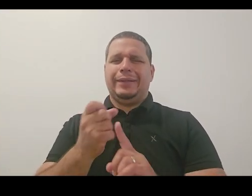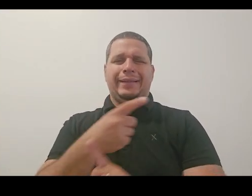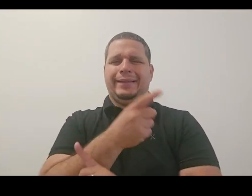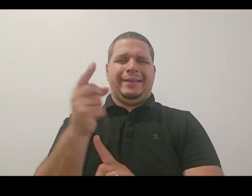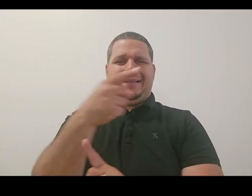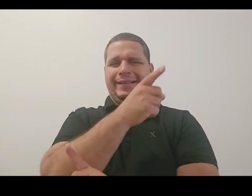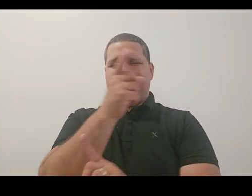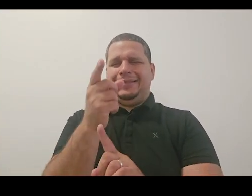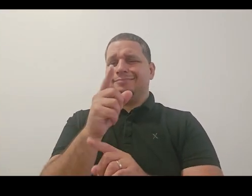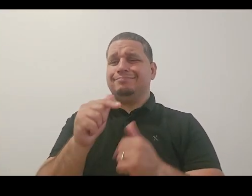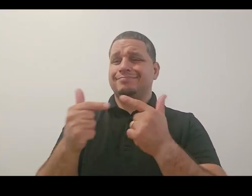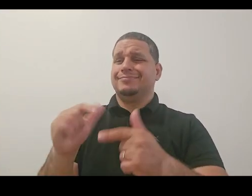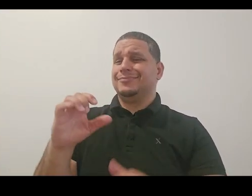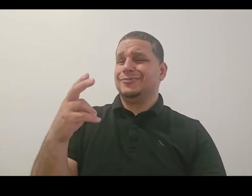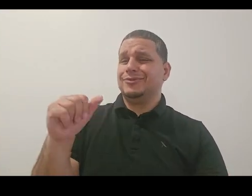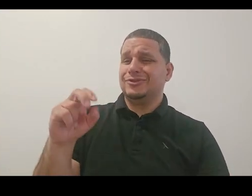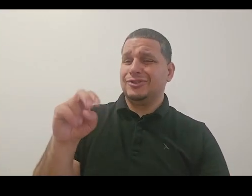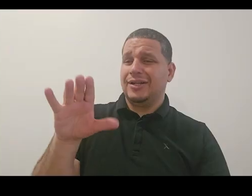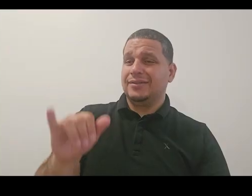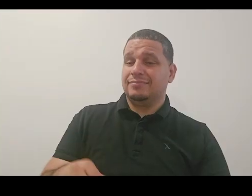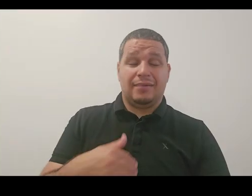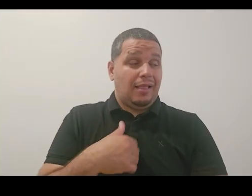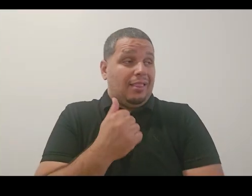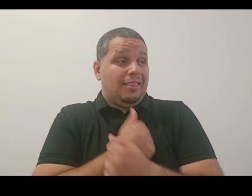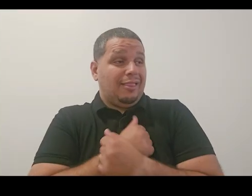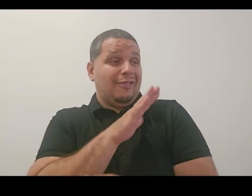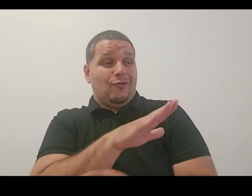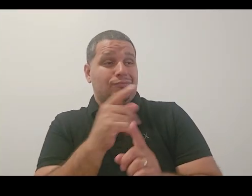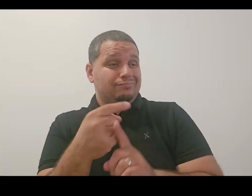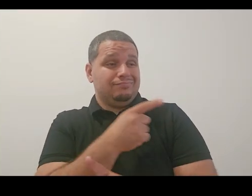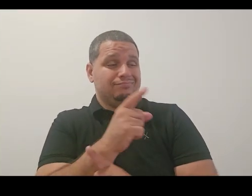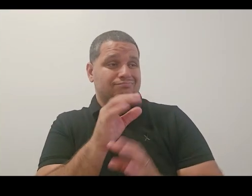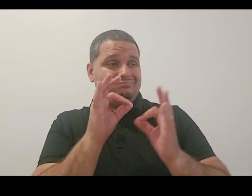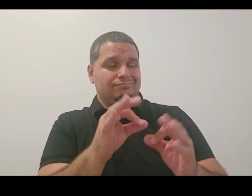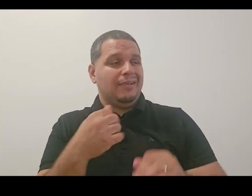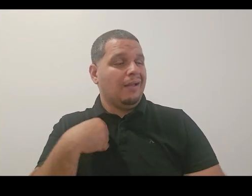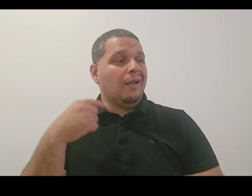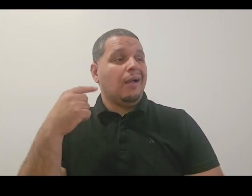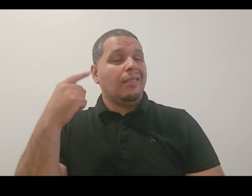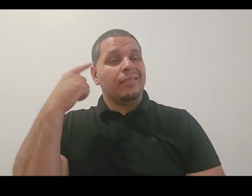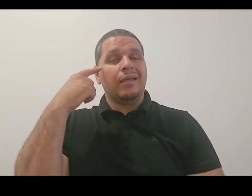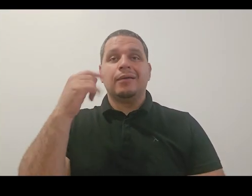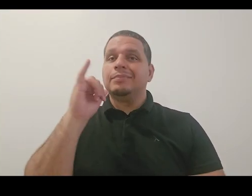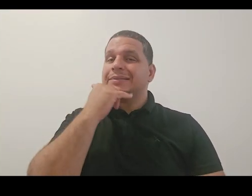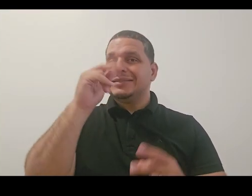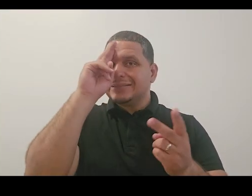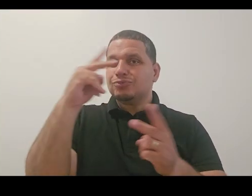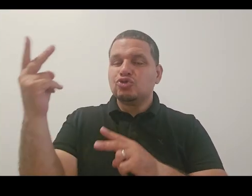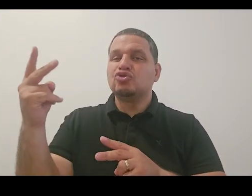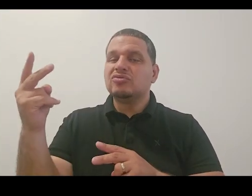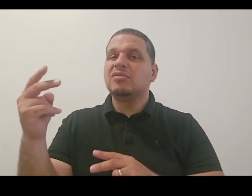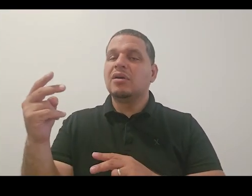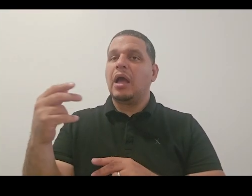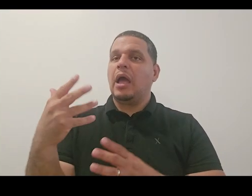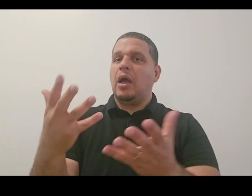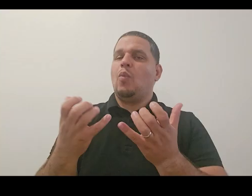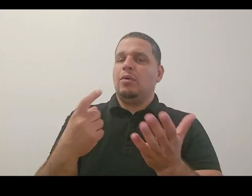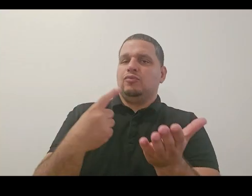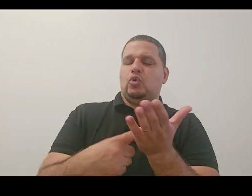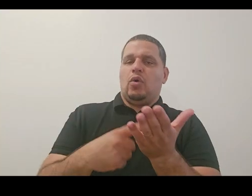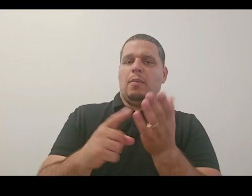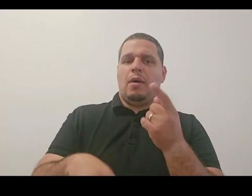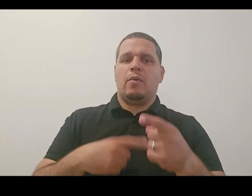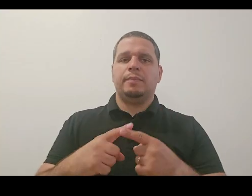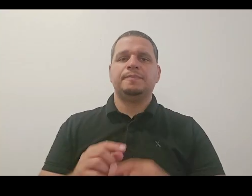sorry. What about you, Chansey? I loved it. I think the misconception that I want to talk